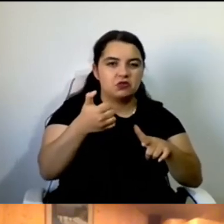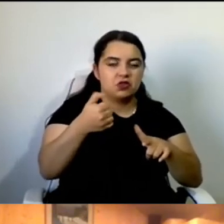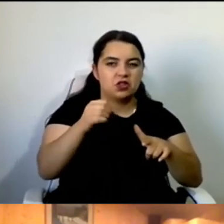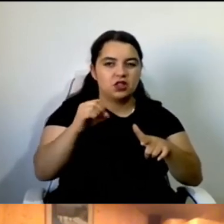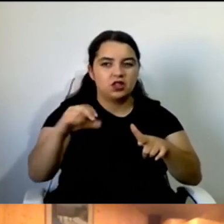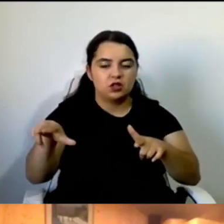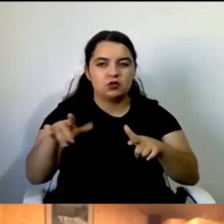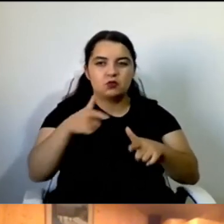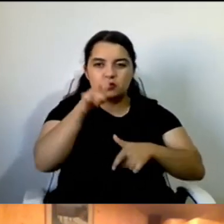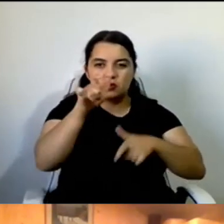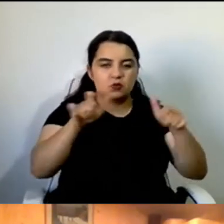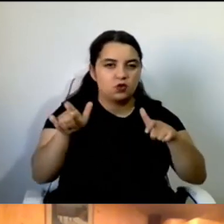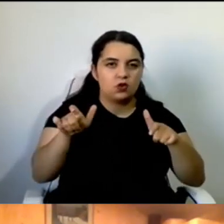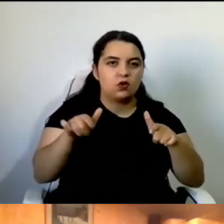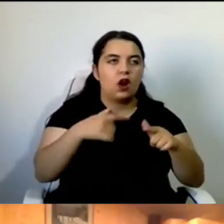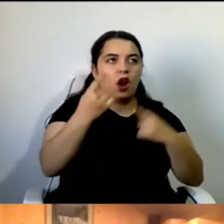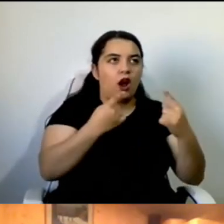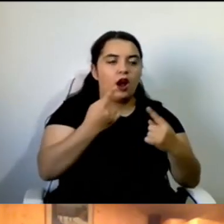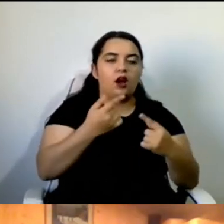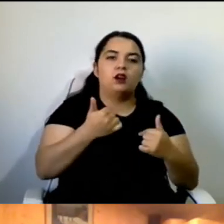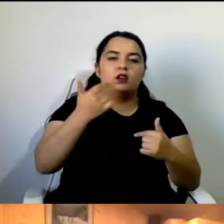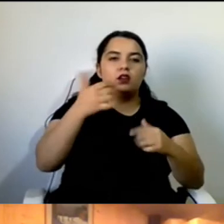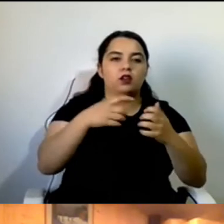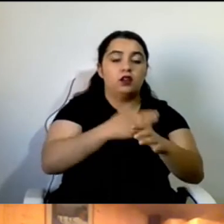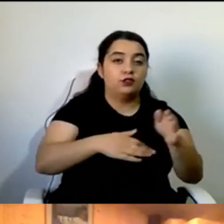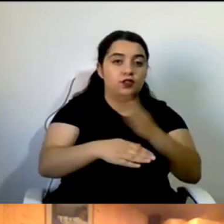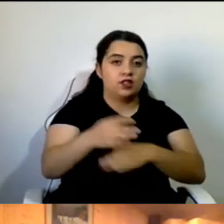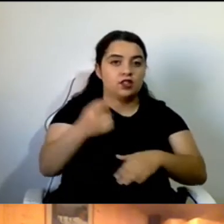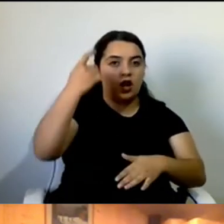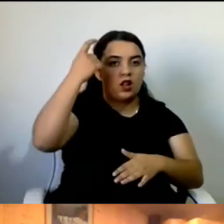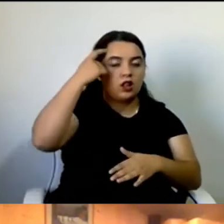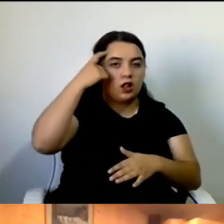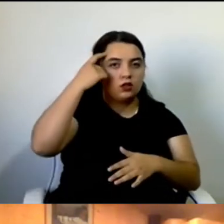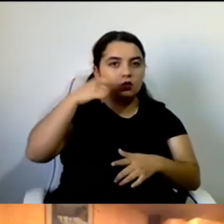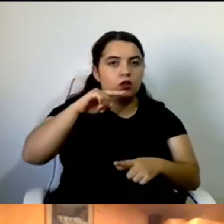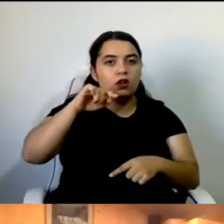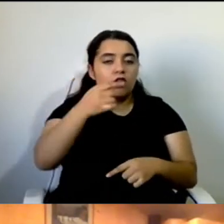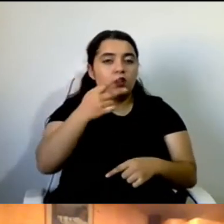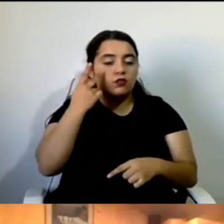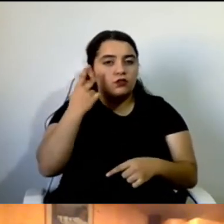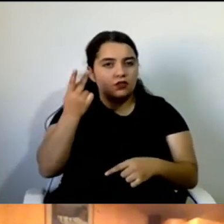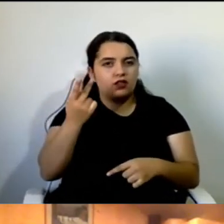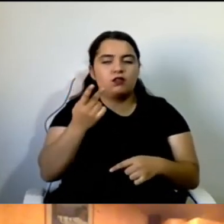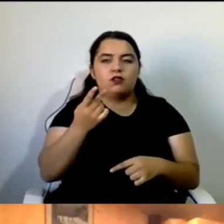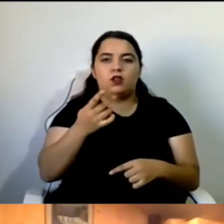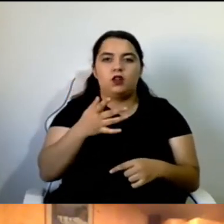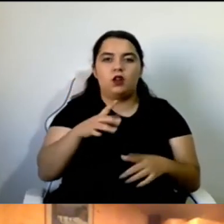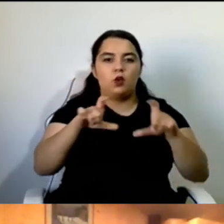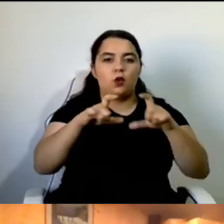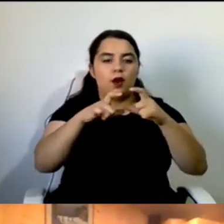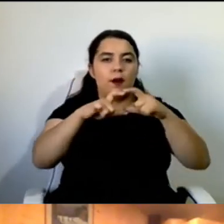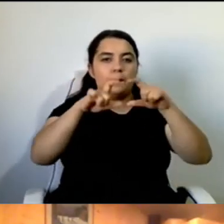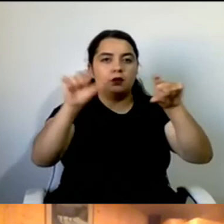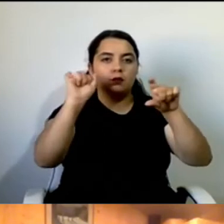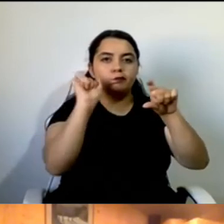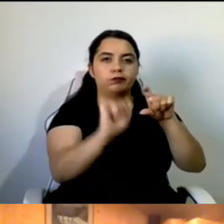disabilities. And they would live in their own apartments and have their personal assistants coming. The difference is that I can pick up the phone